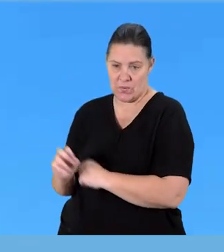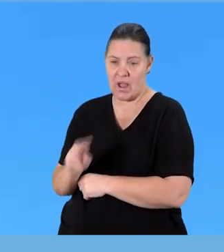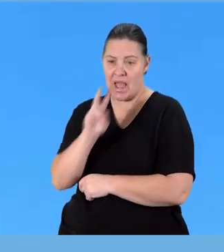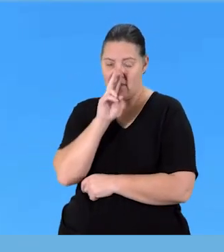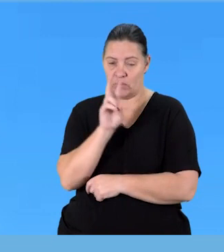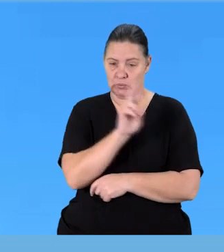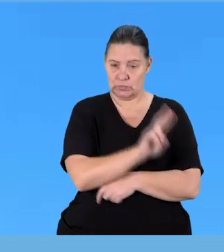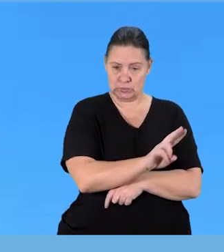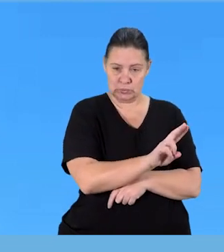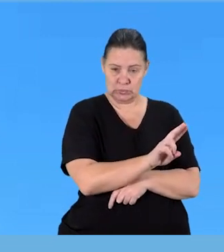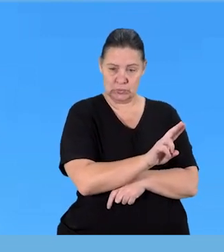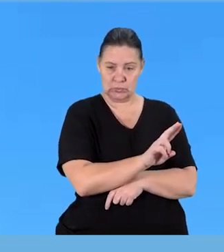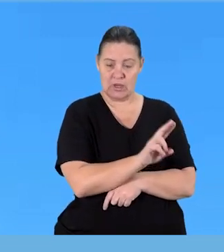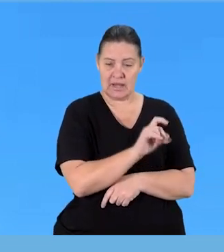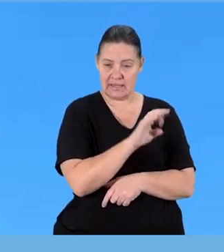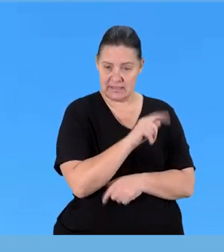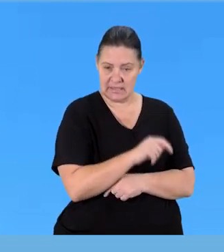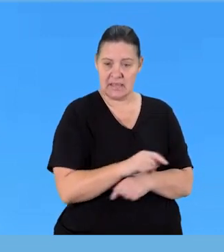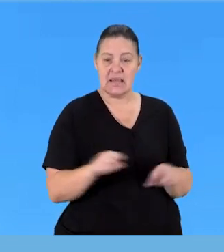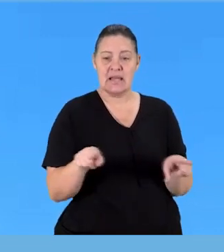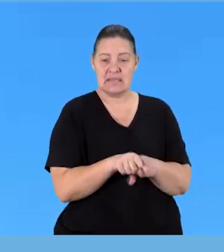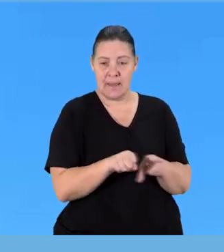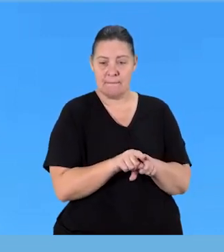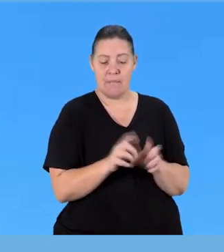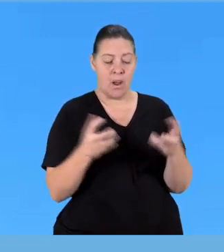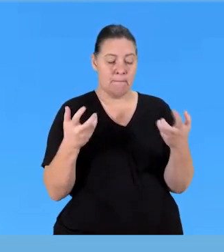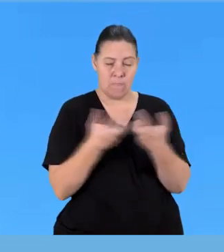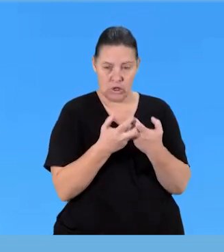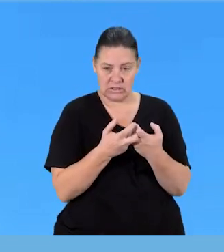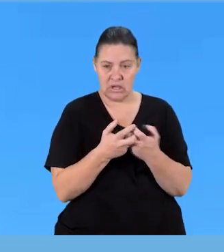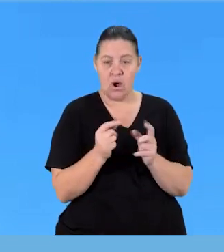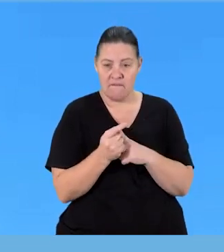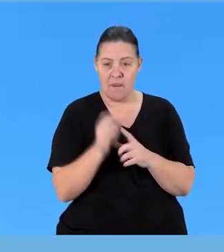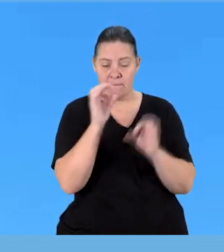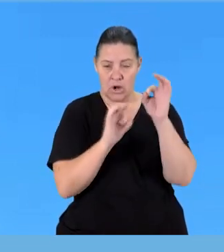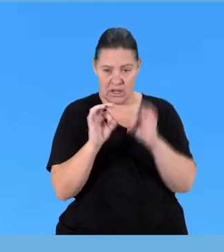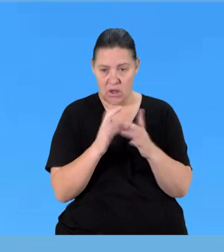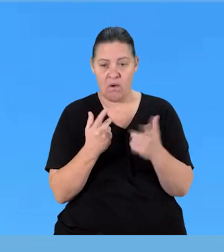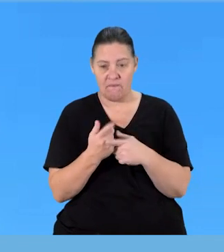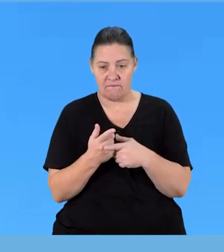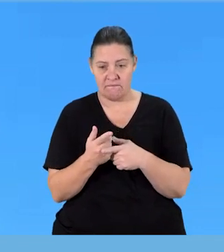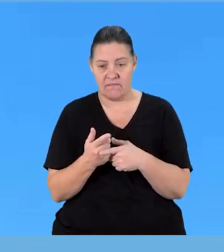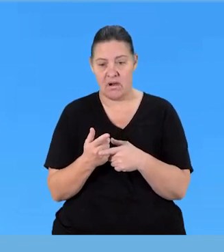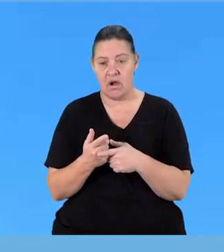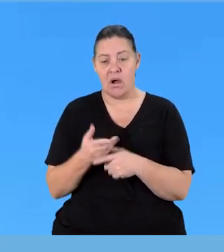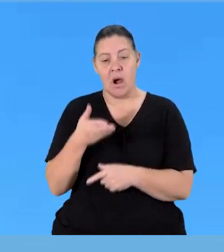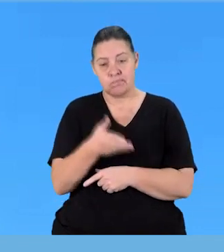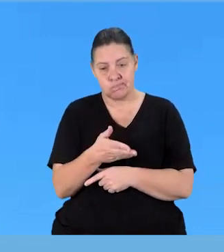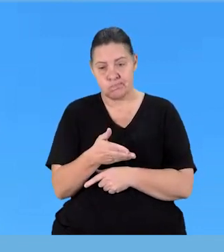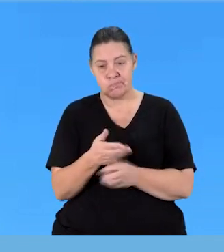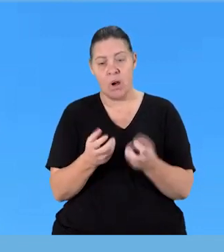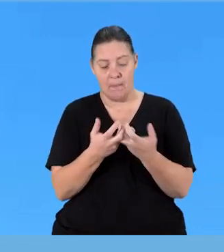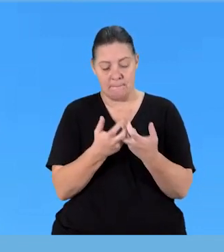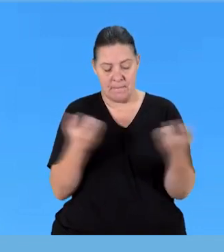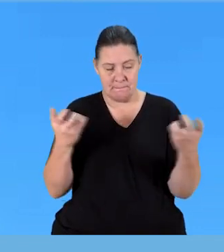here, we have two reactants, and then we're seeing that the bonds of the existing molecule or the bond of the